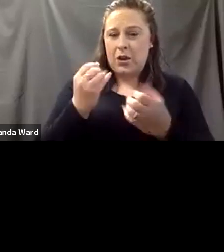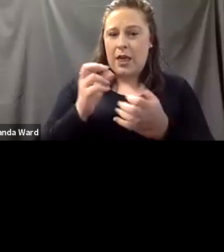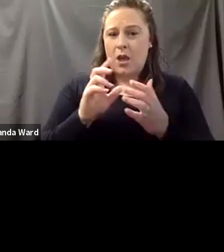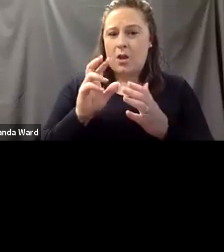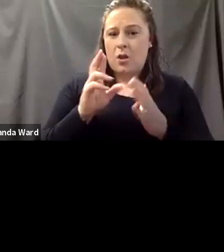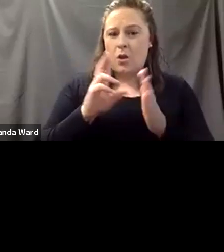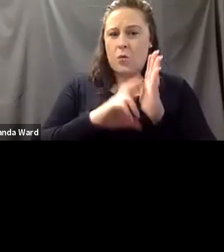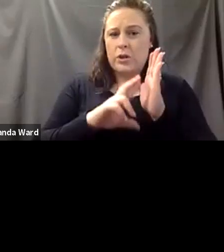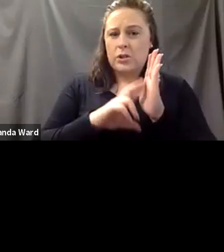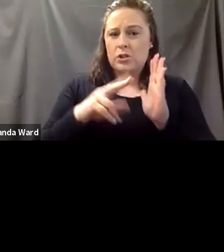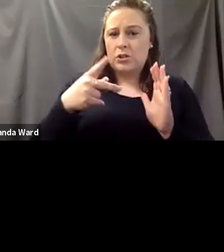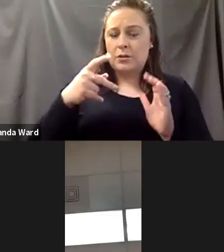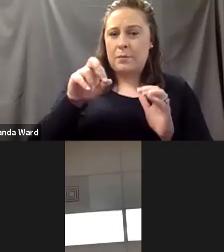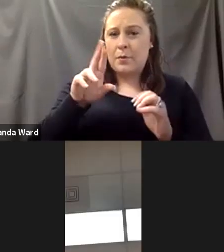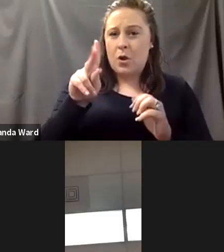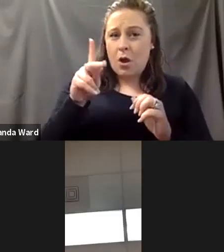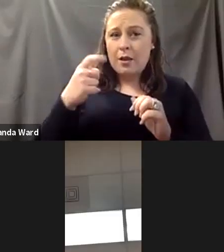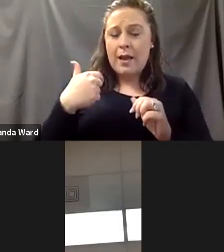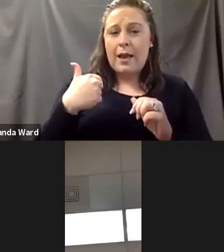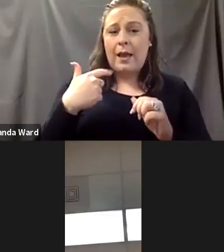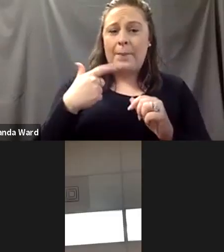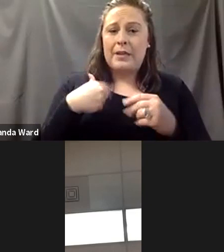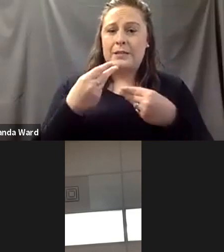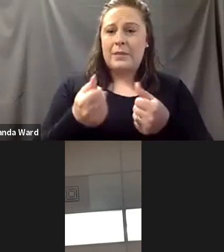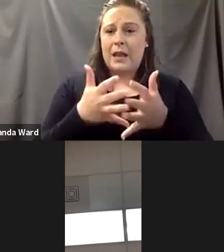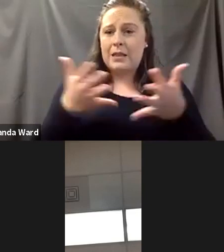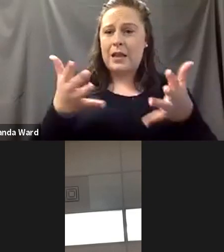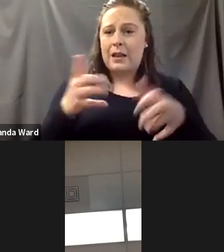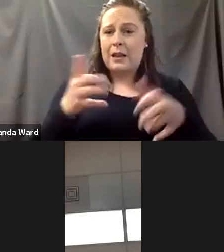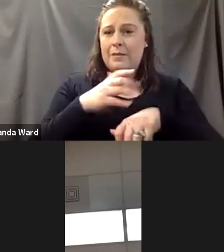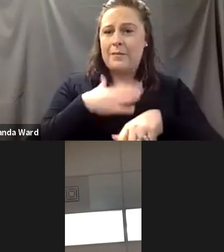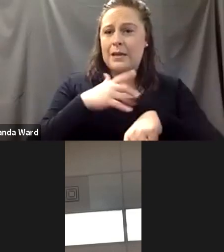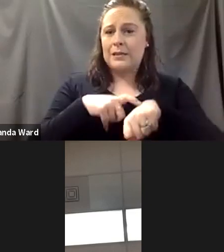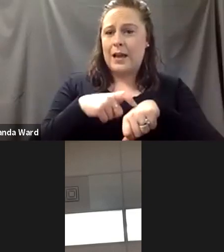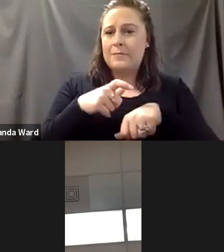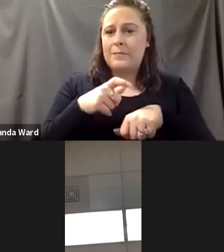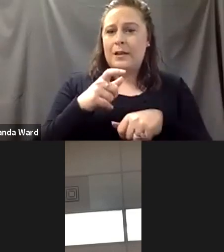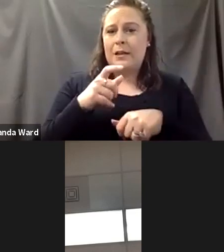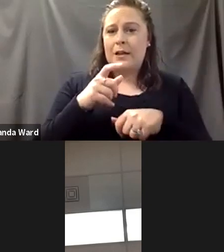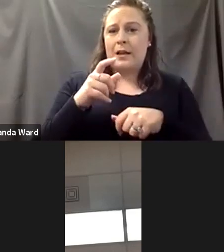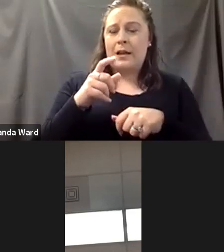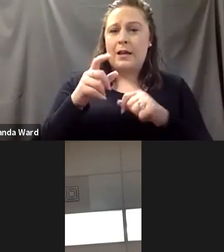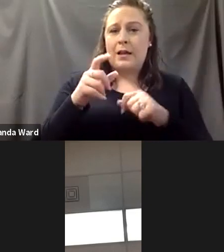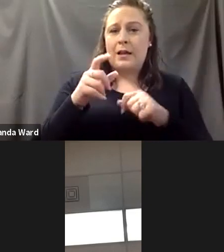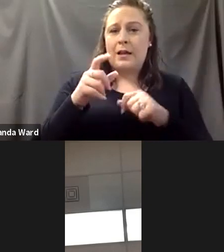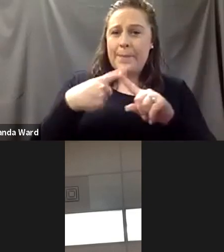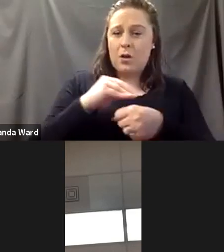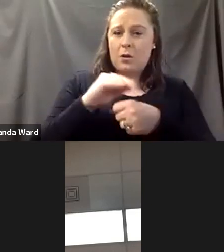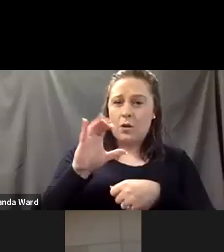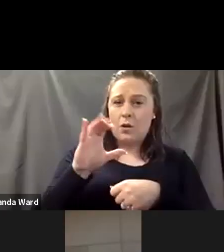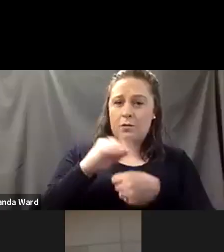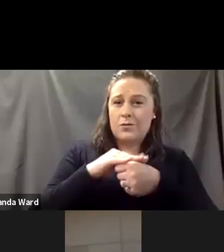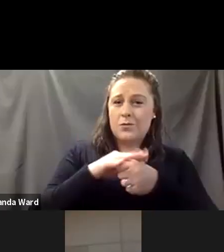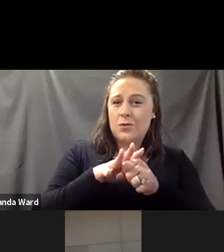trained human geneticist, and right now I'm spending a lot of my time talking in everyday language about COVID-19 and